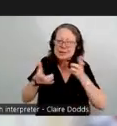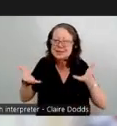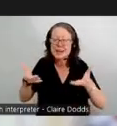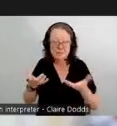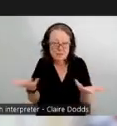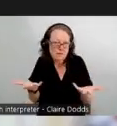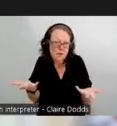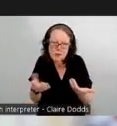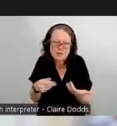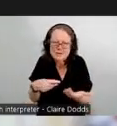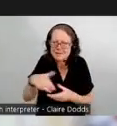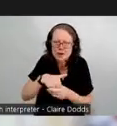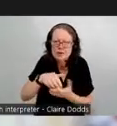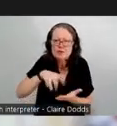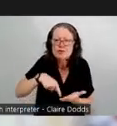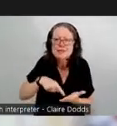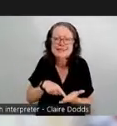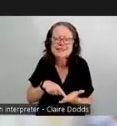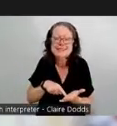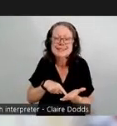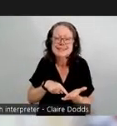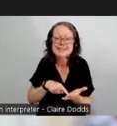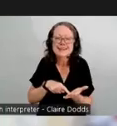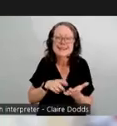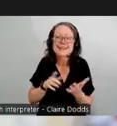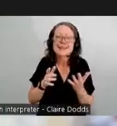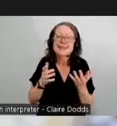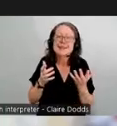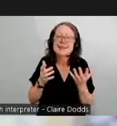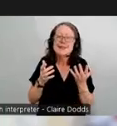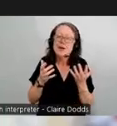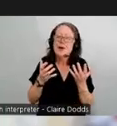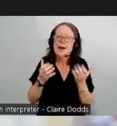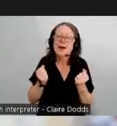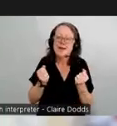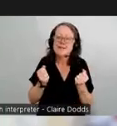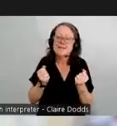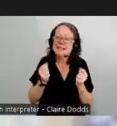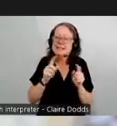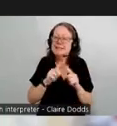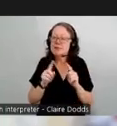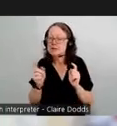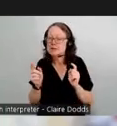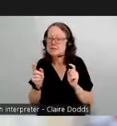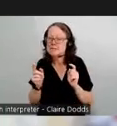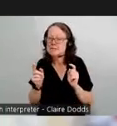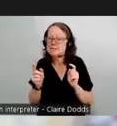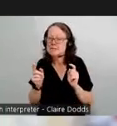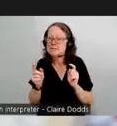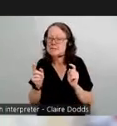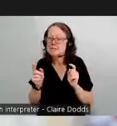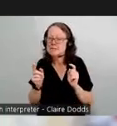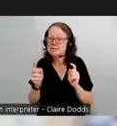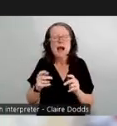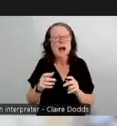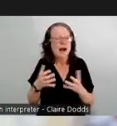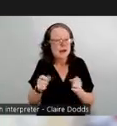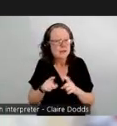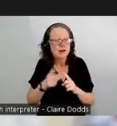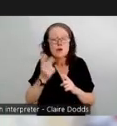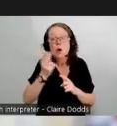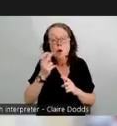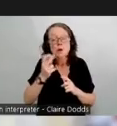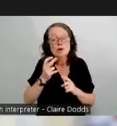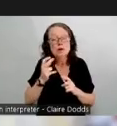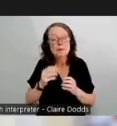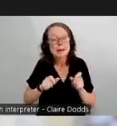reading as you go along, and sort of all different takes on that. Our older people's creative group that I